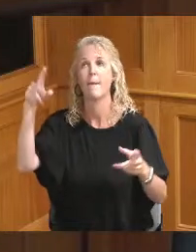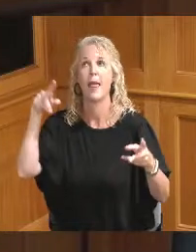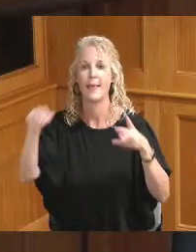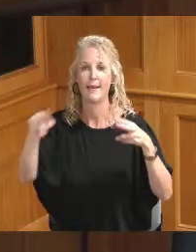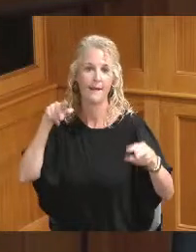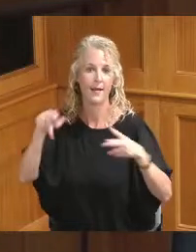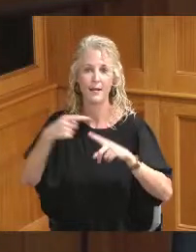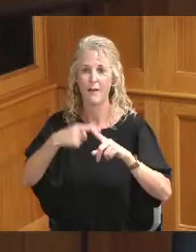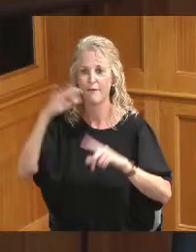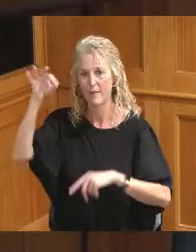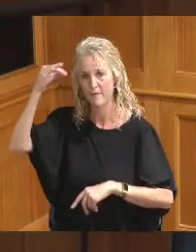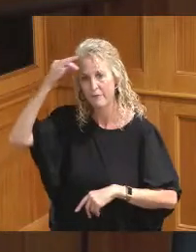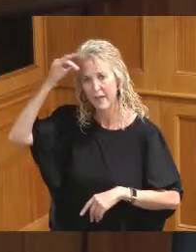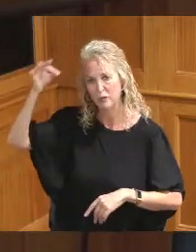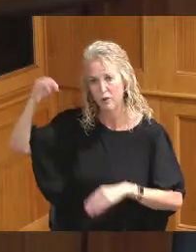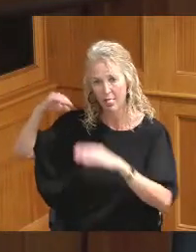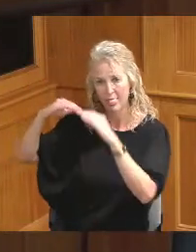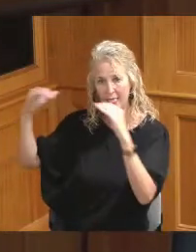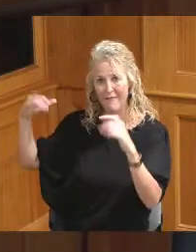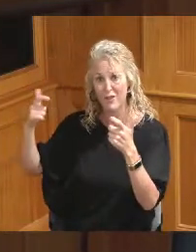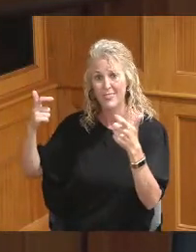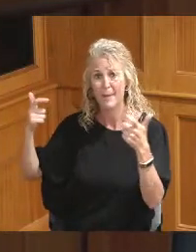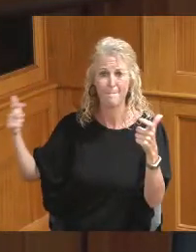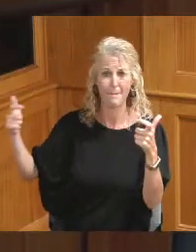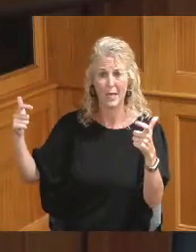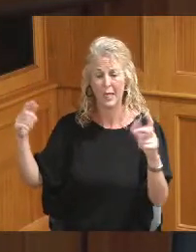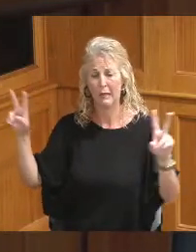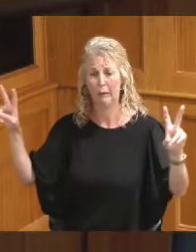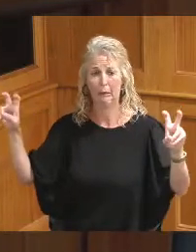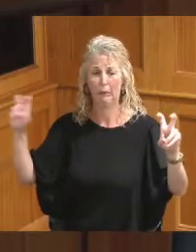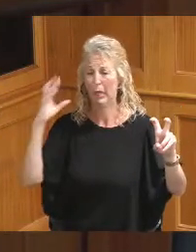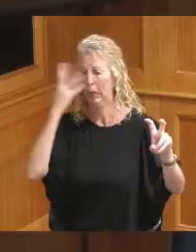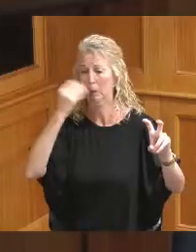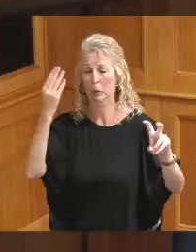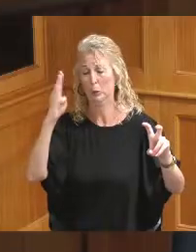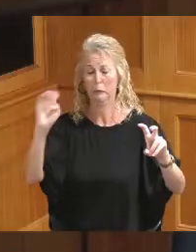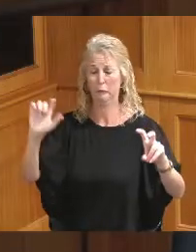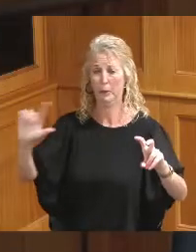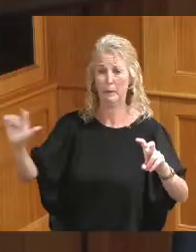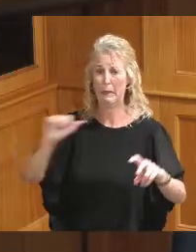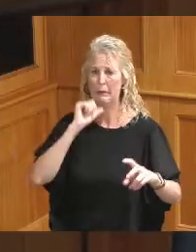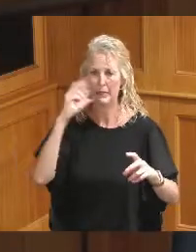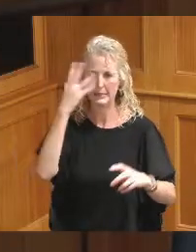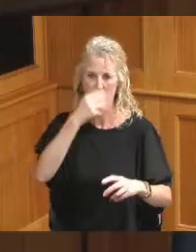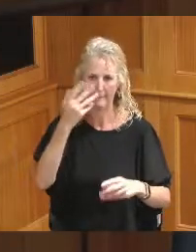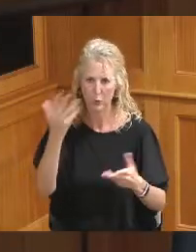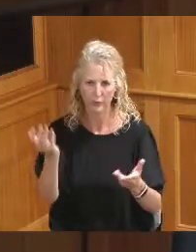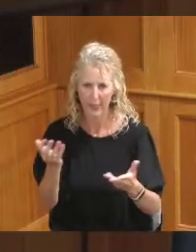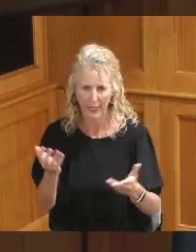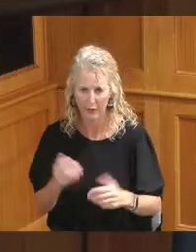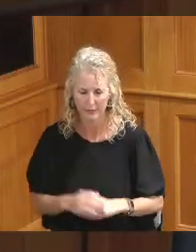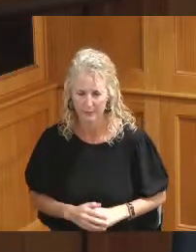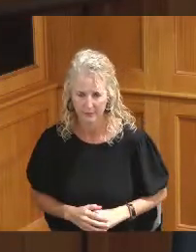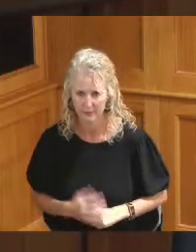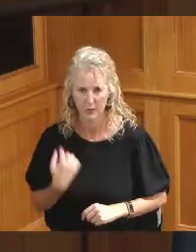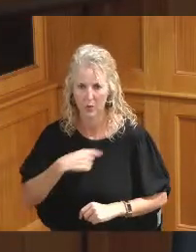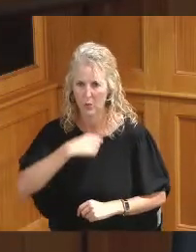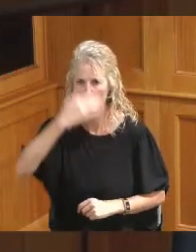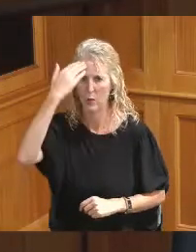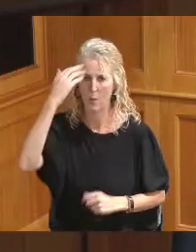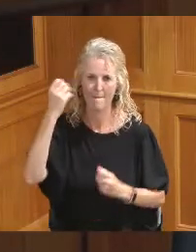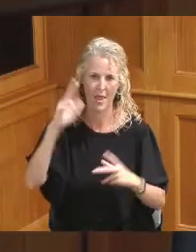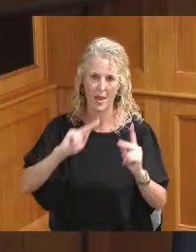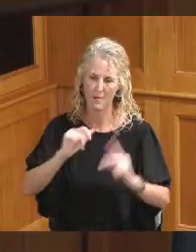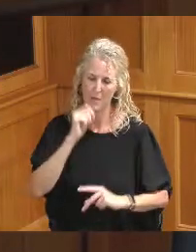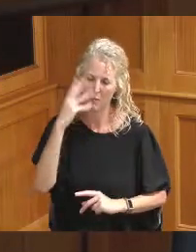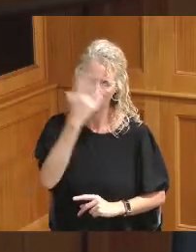to happen for Washington. That big so-called beautiful bill won't be so beautiful once it's implemented for a lot of